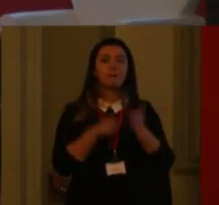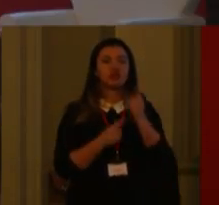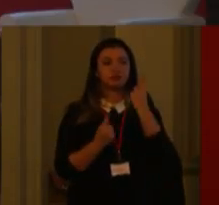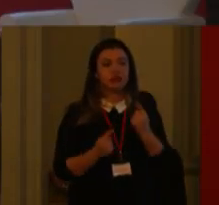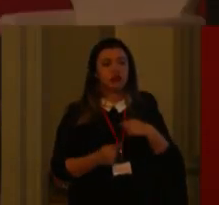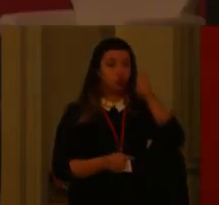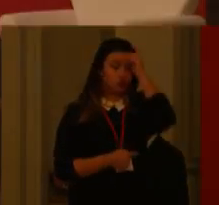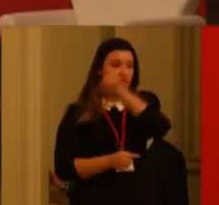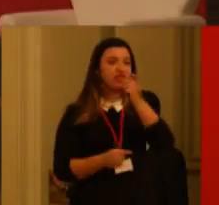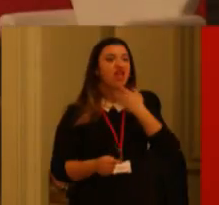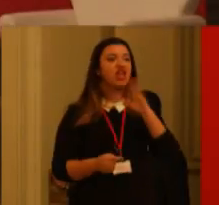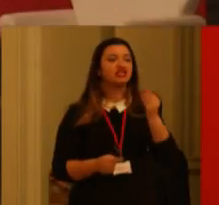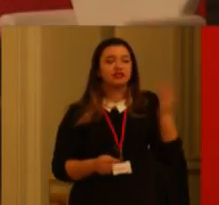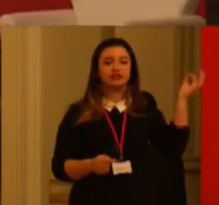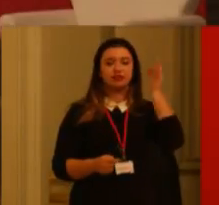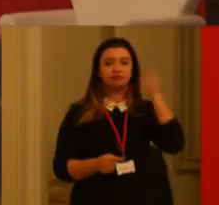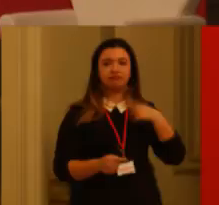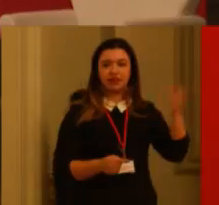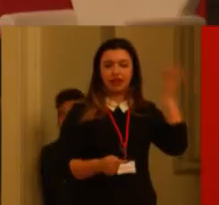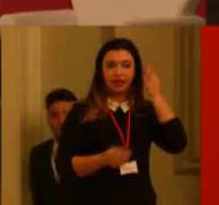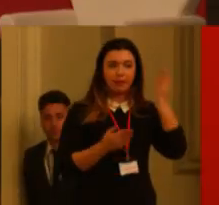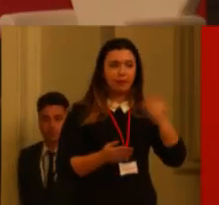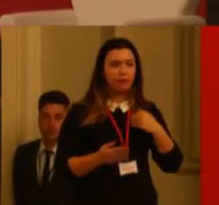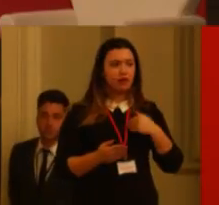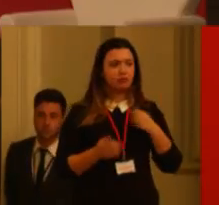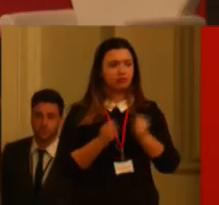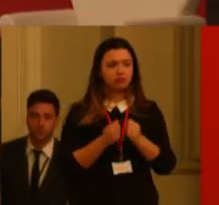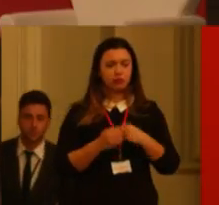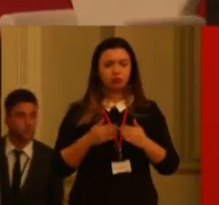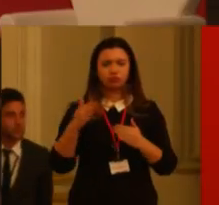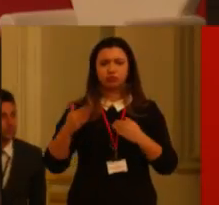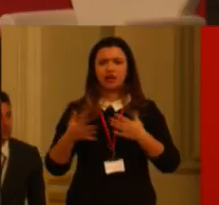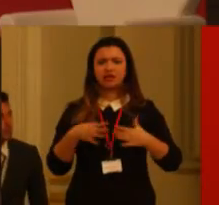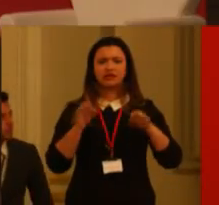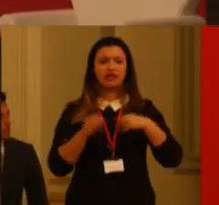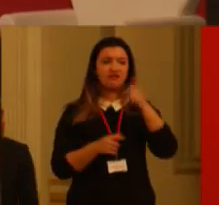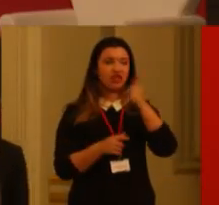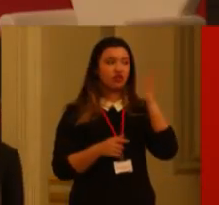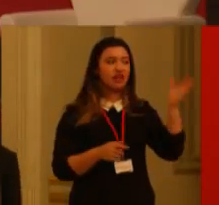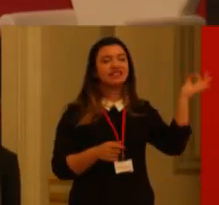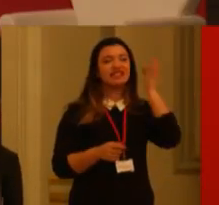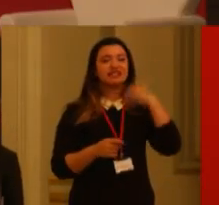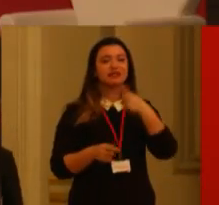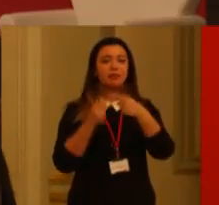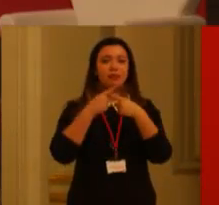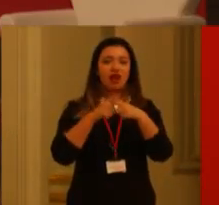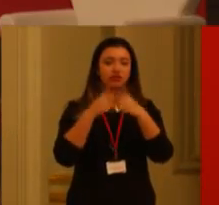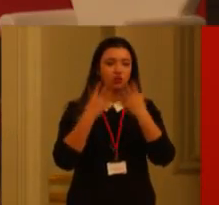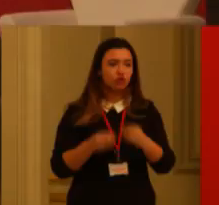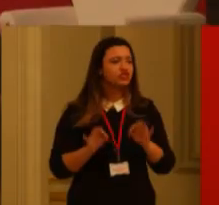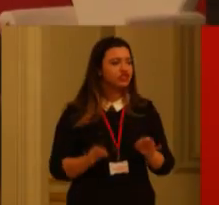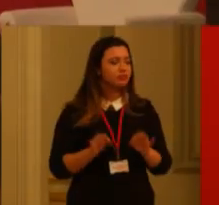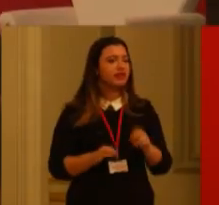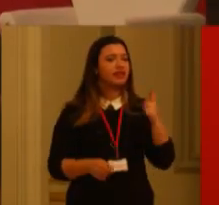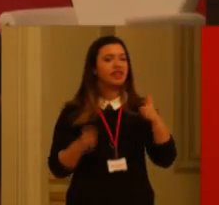So this was one of the basic objectives of this research, and as we prepared these videos and shared